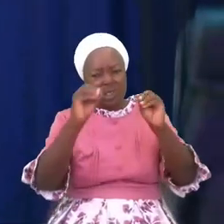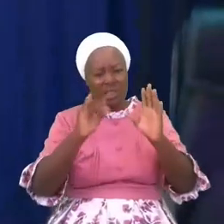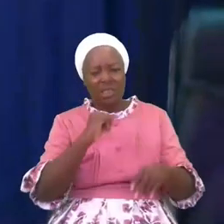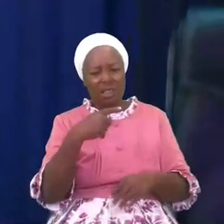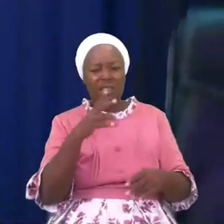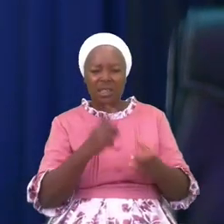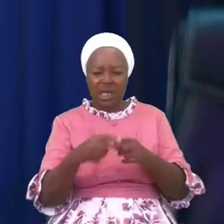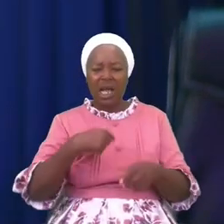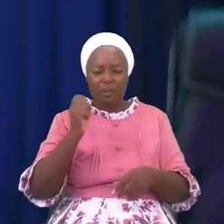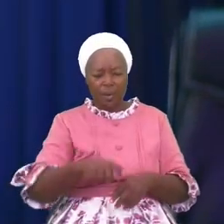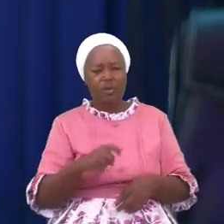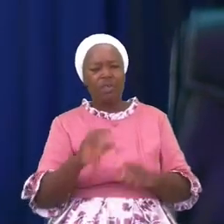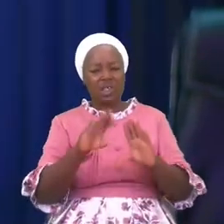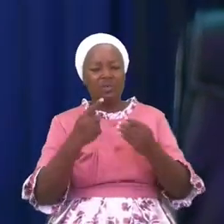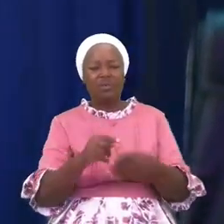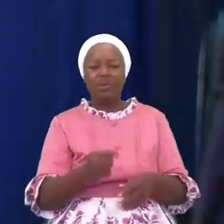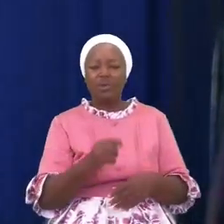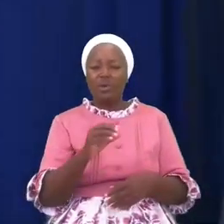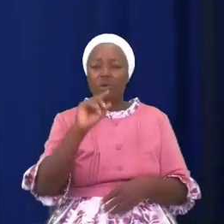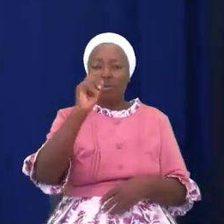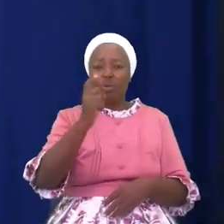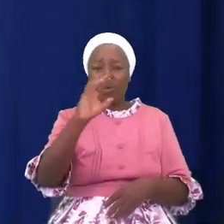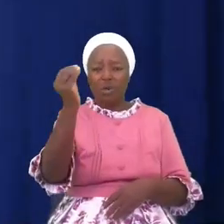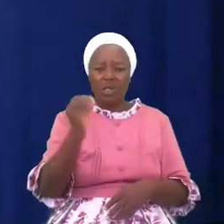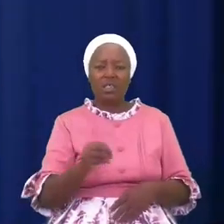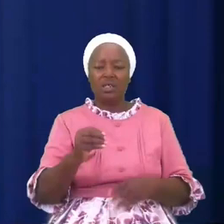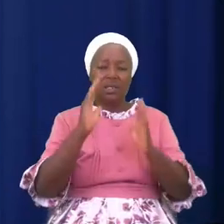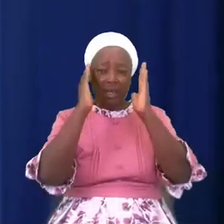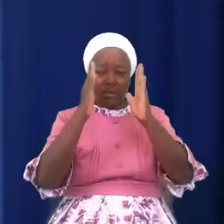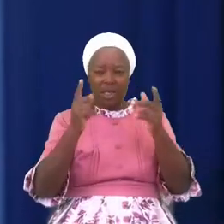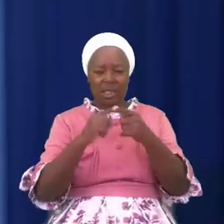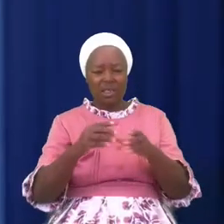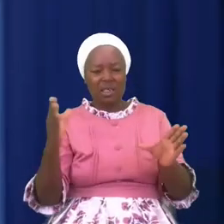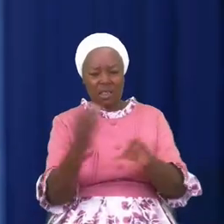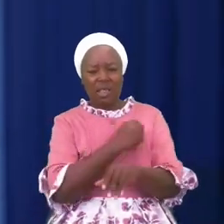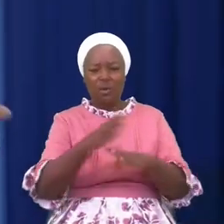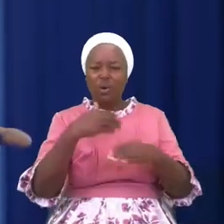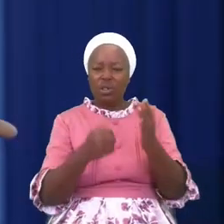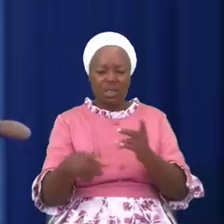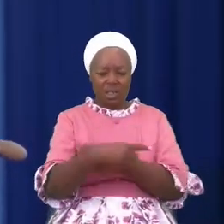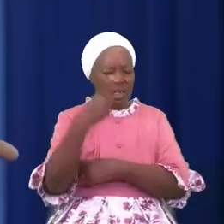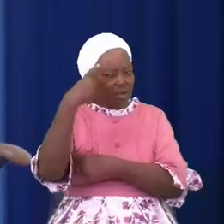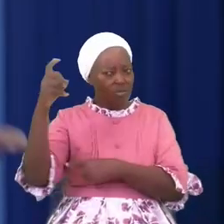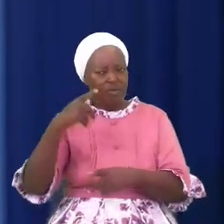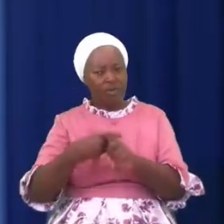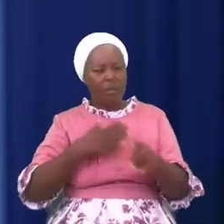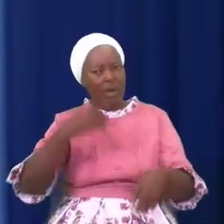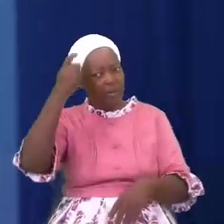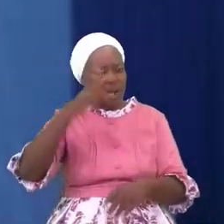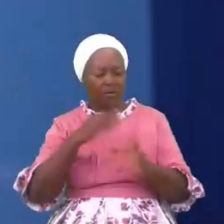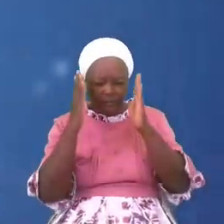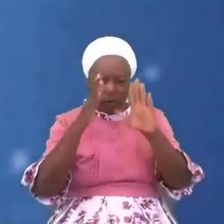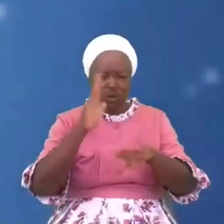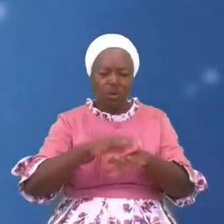the daydreaming from my mind, and I focused on what the teacher was saying, and good enough, I understood.